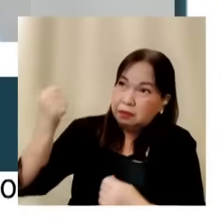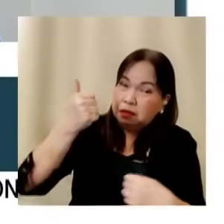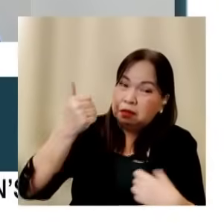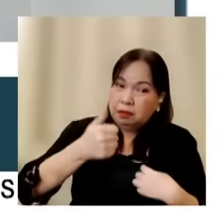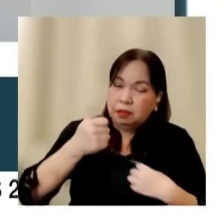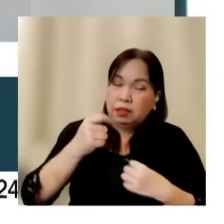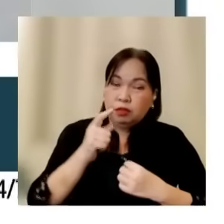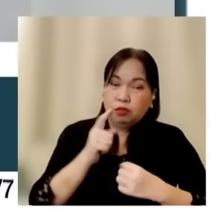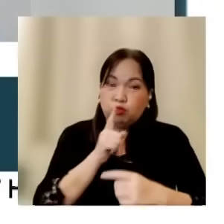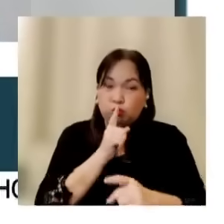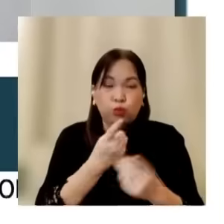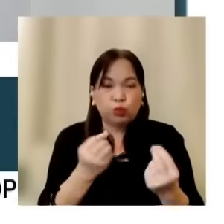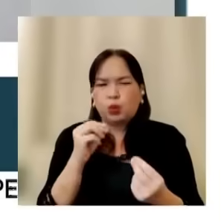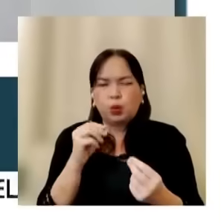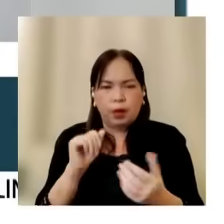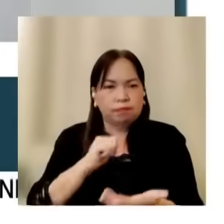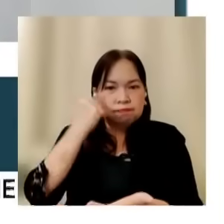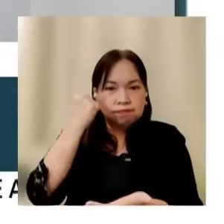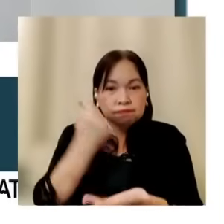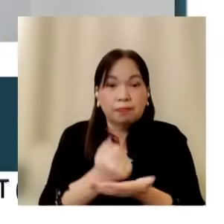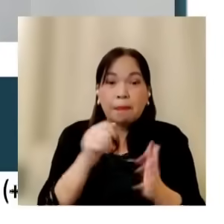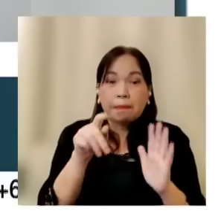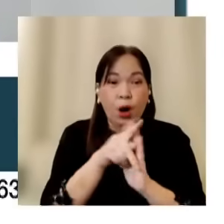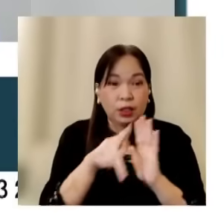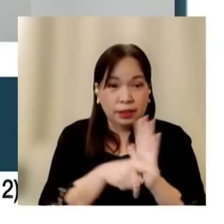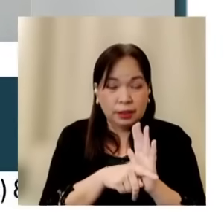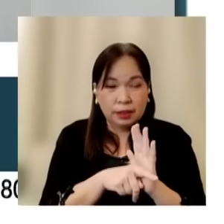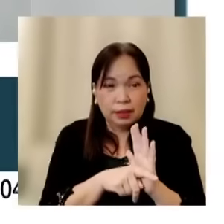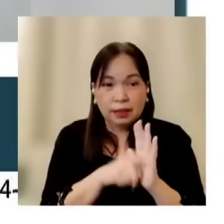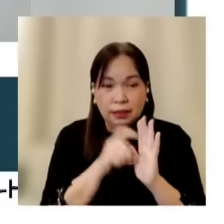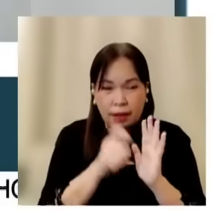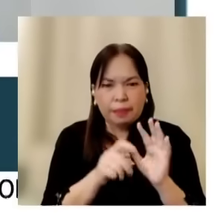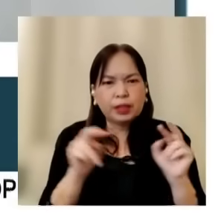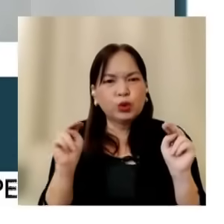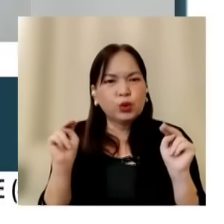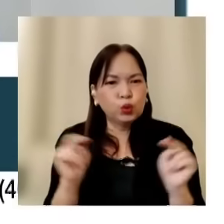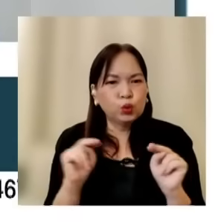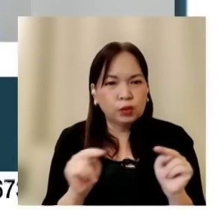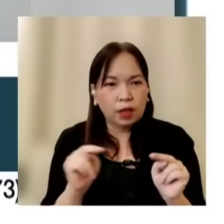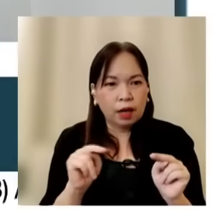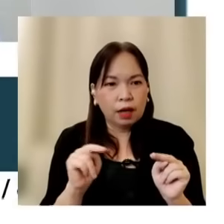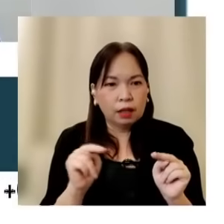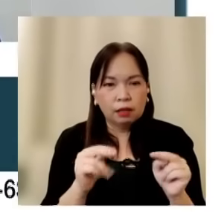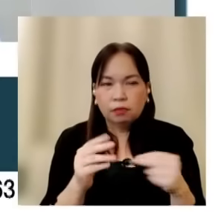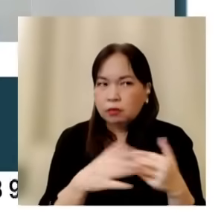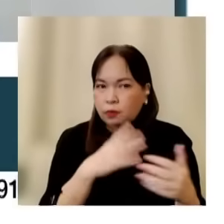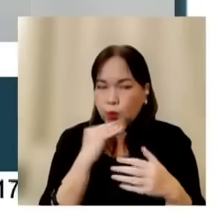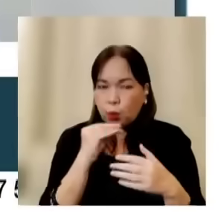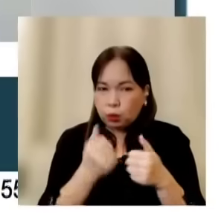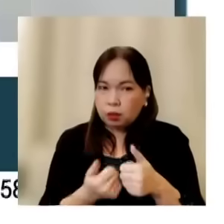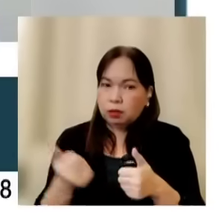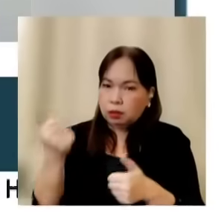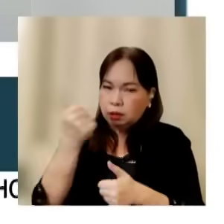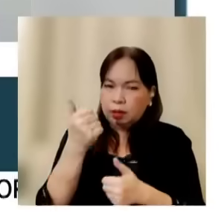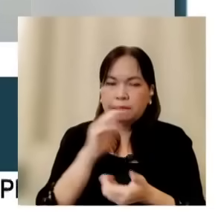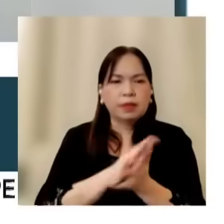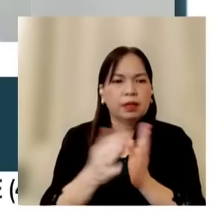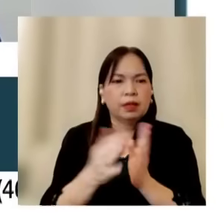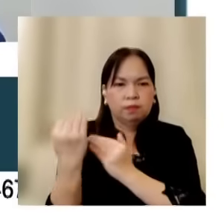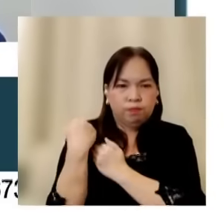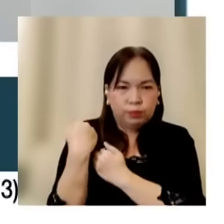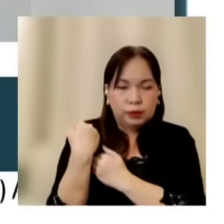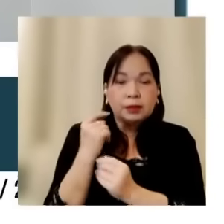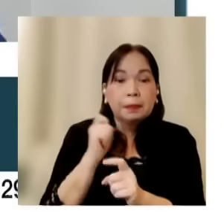have to institute the policy measures that would force whoever's in power that they have to do what is right because that is the